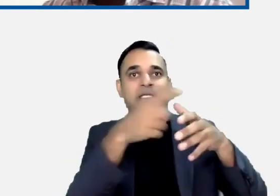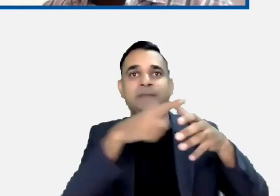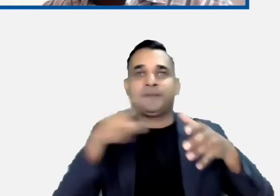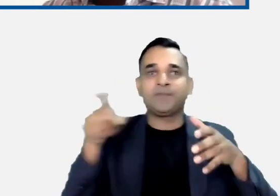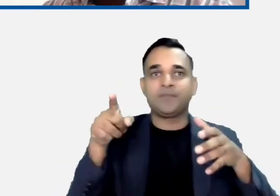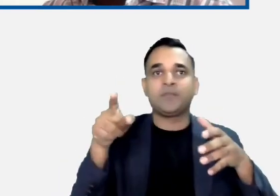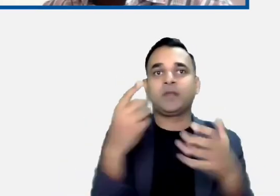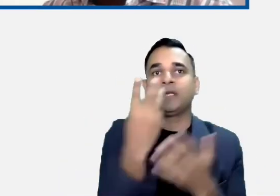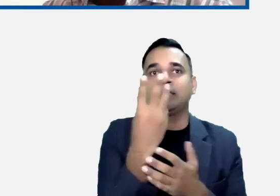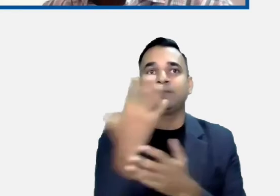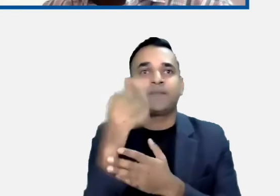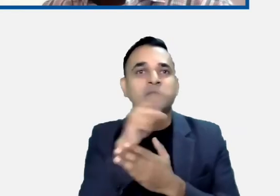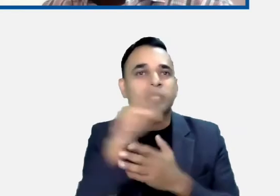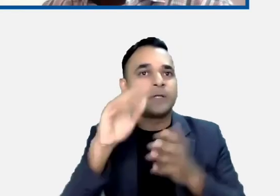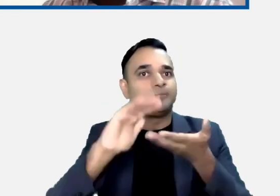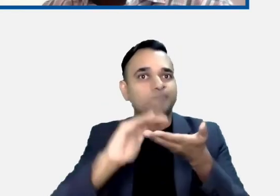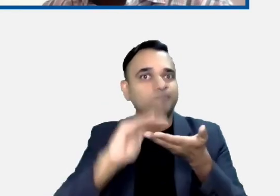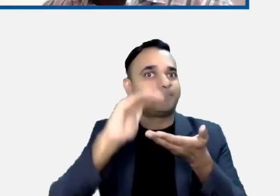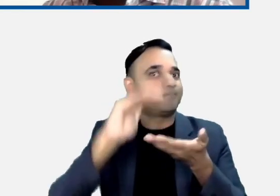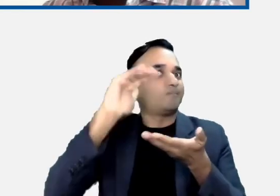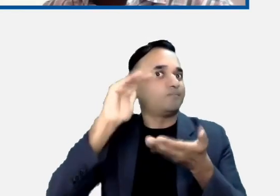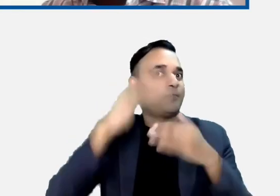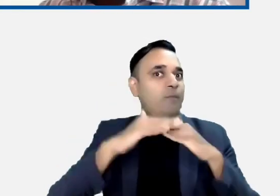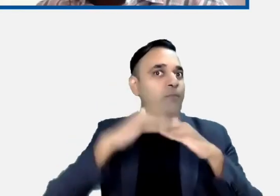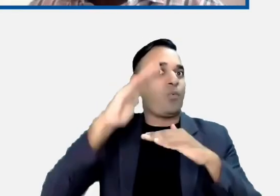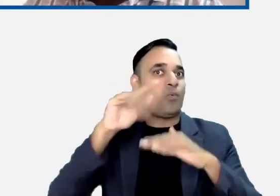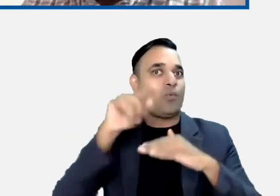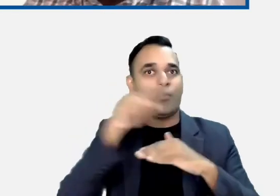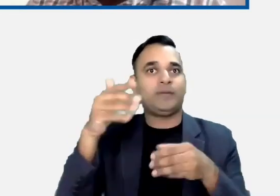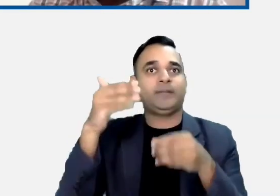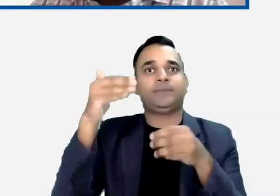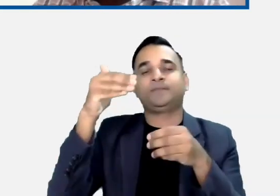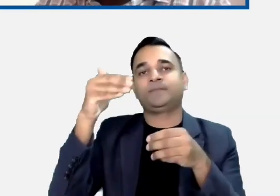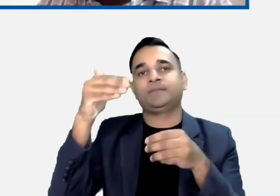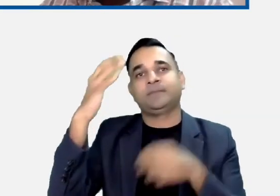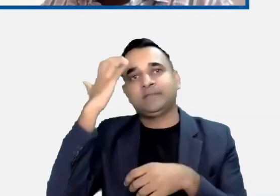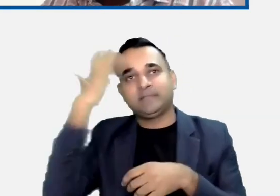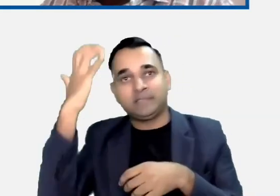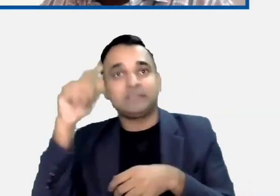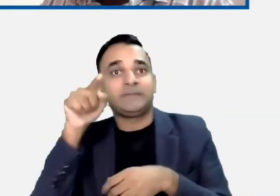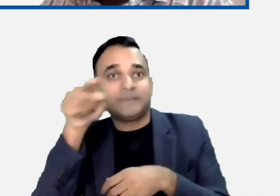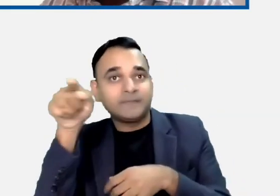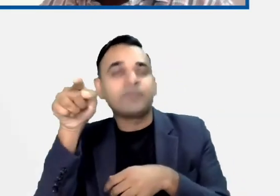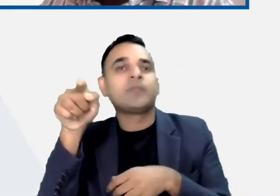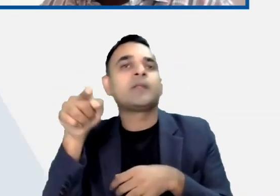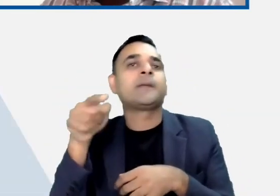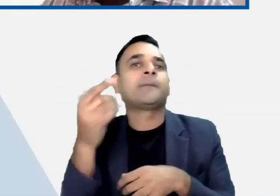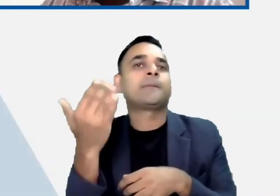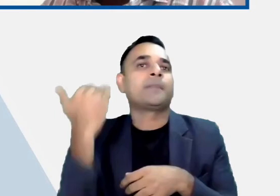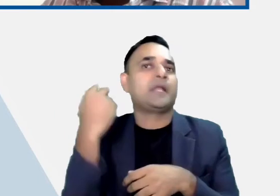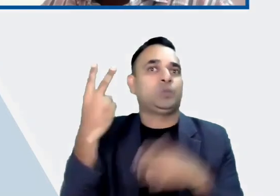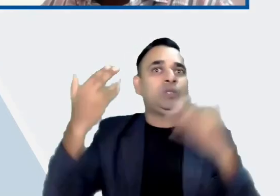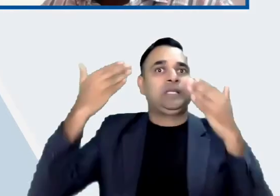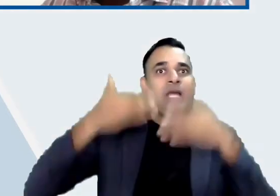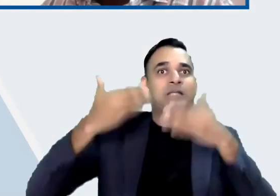think I went in, I saw the work in the room, and it was extensive, well thought out, and thorough discussions that I believe led to